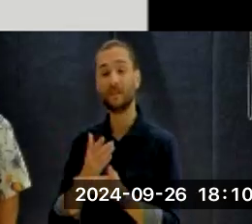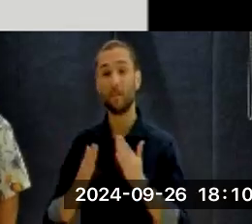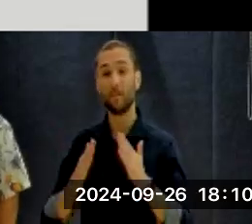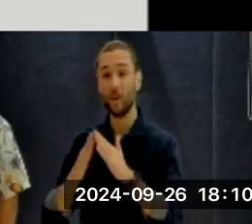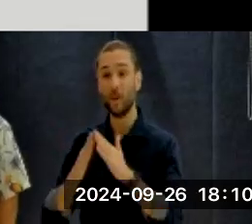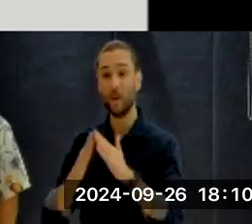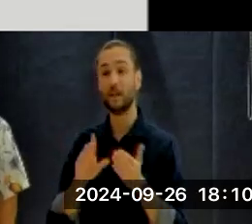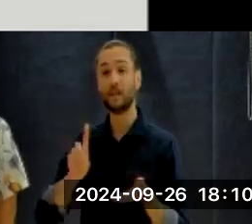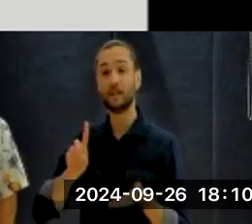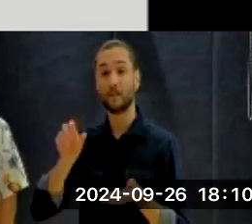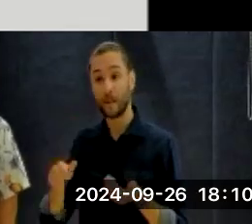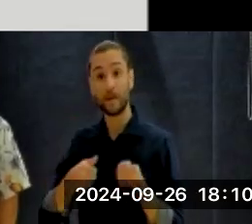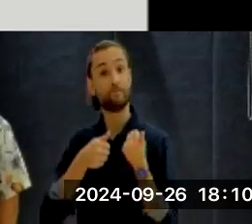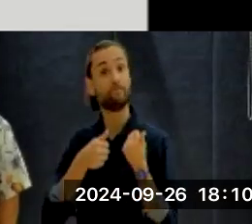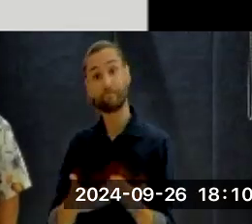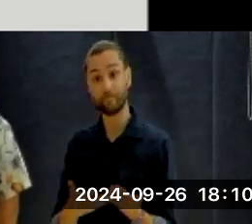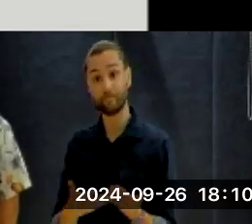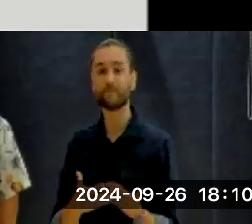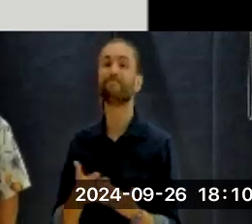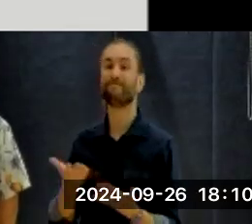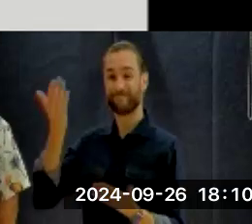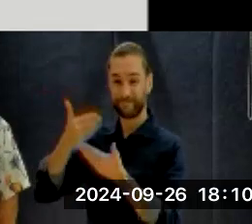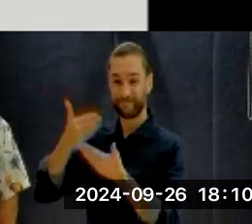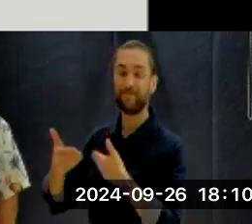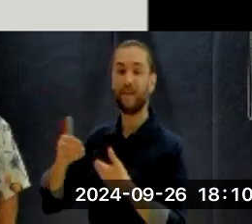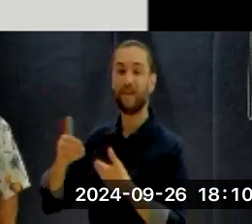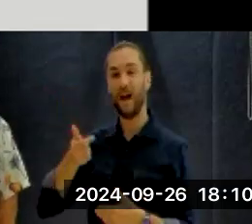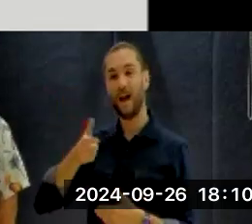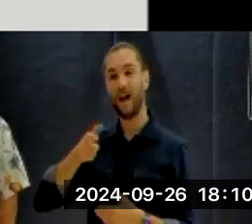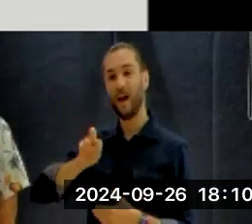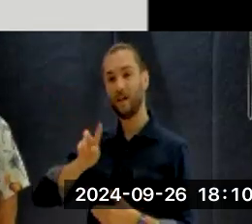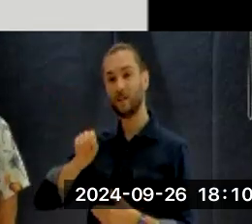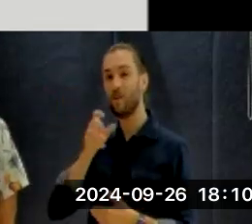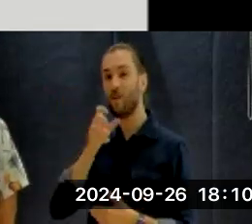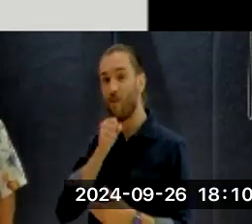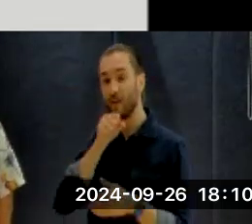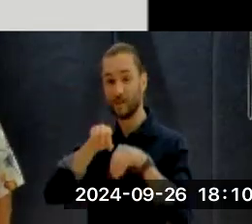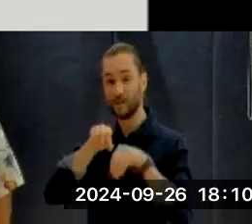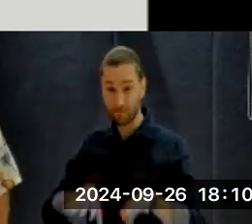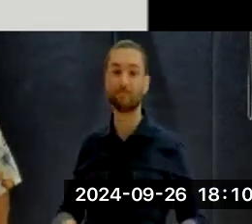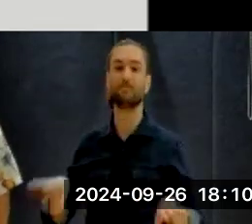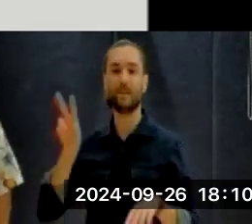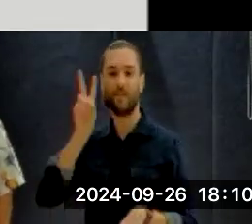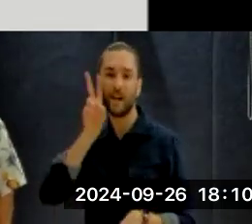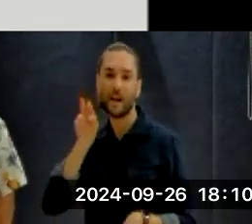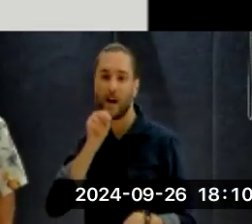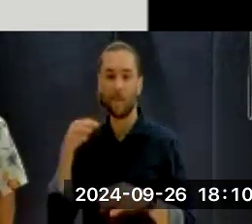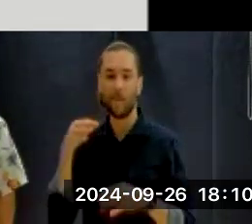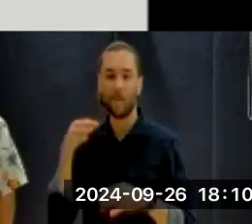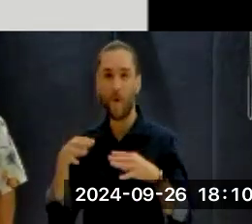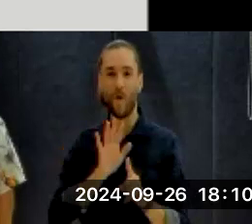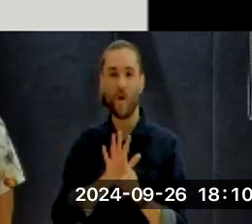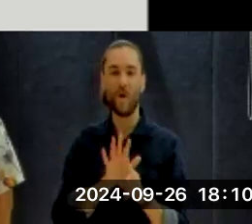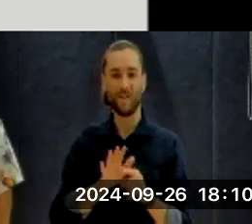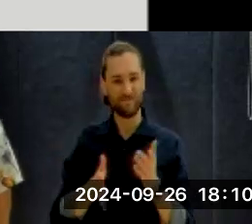for example, toxic poisoning, the use of Agent Orange in huge amounts during the Vietnam War. And so the